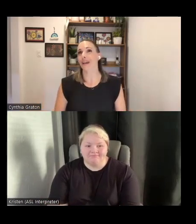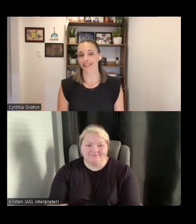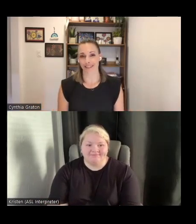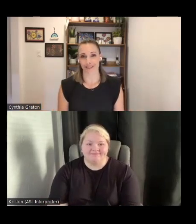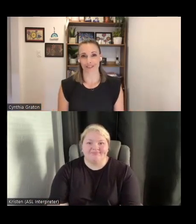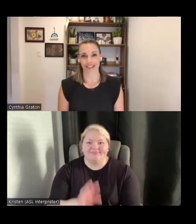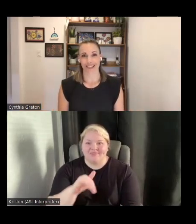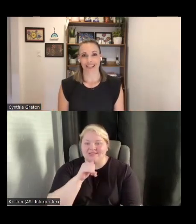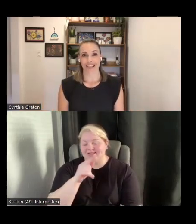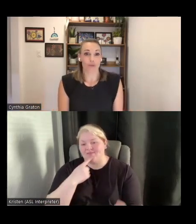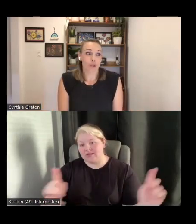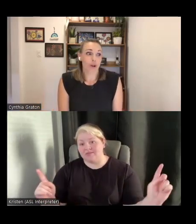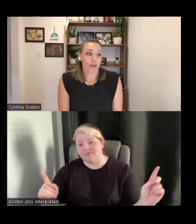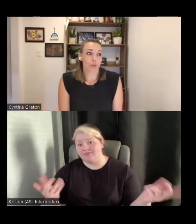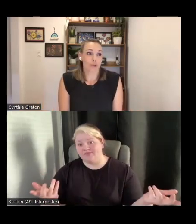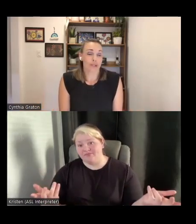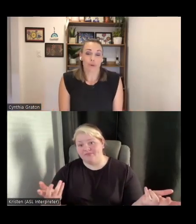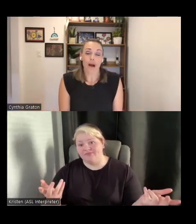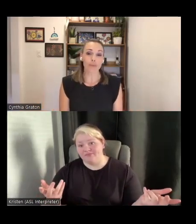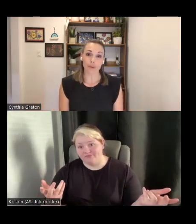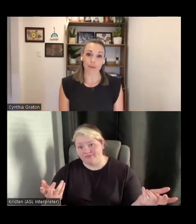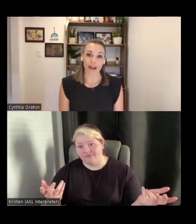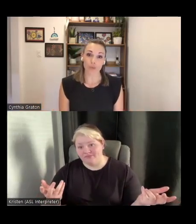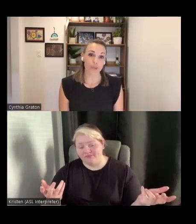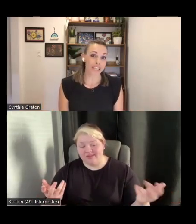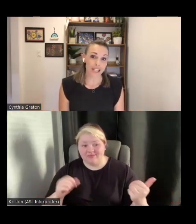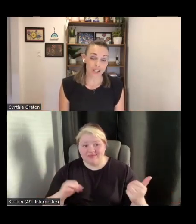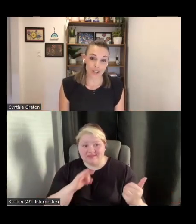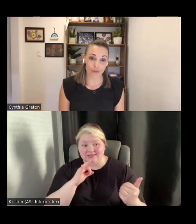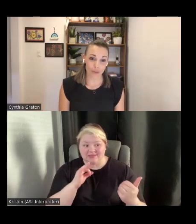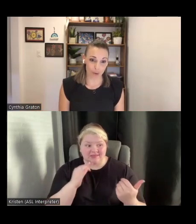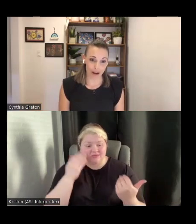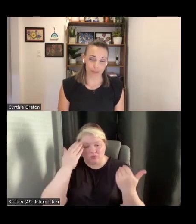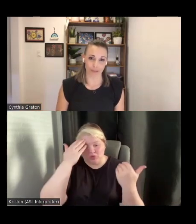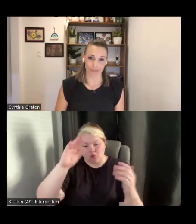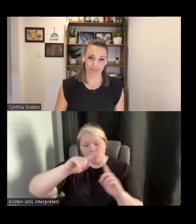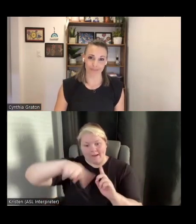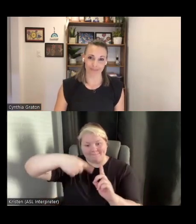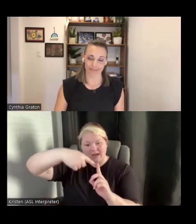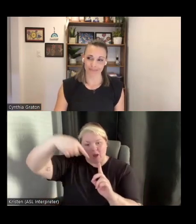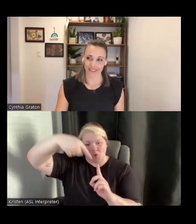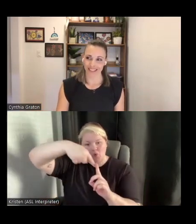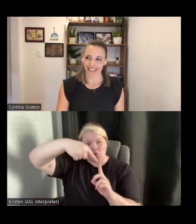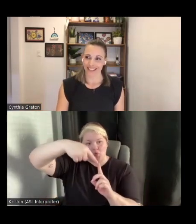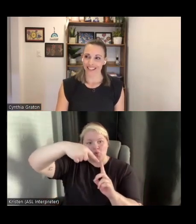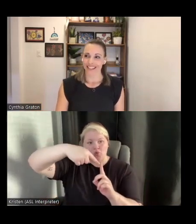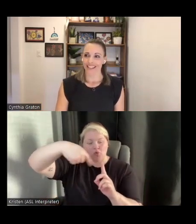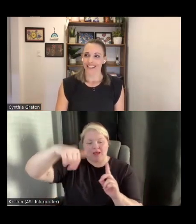be effective? If we don't know what's the problem about, we cannot solve the problem.